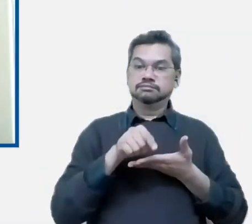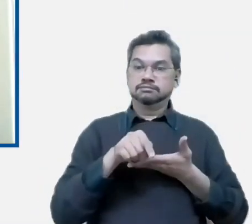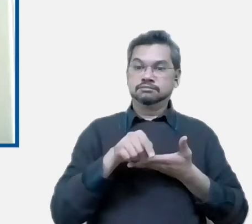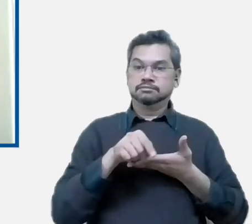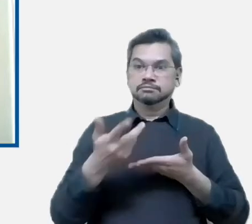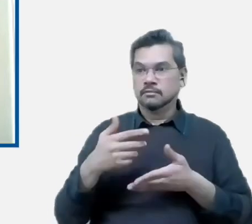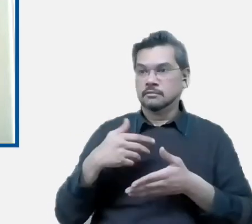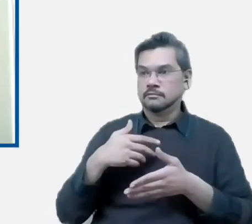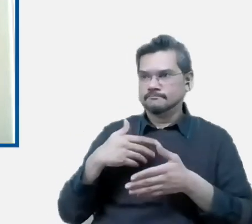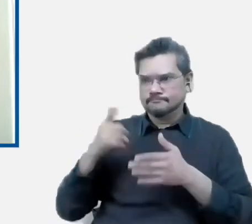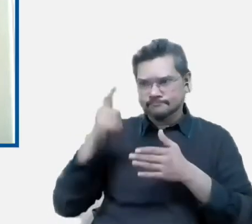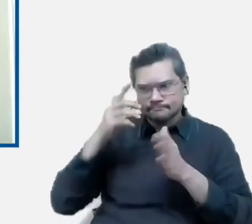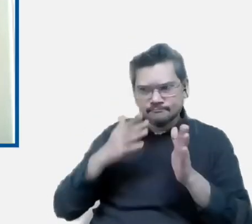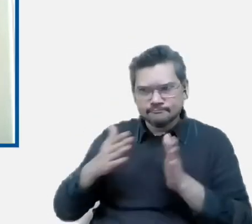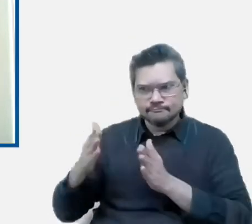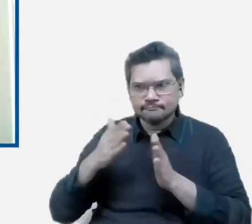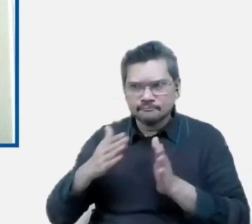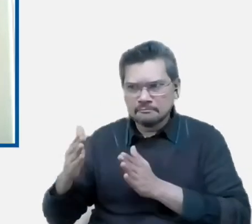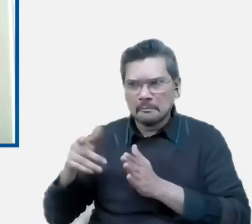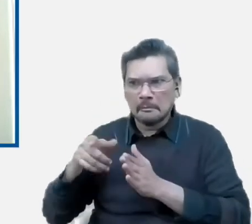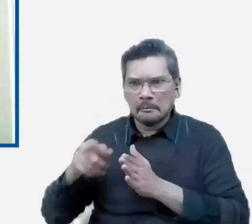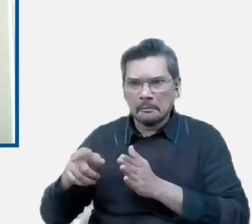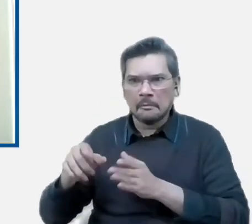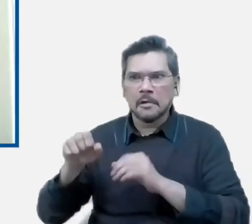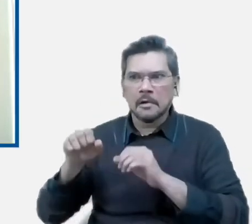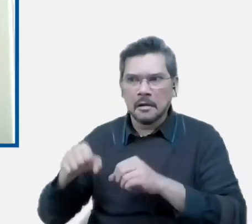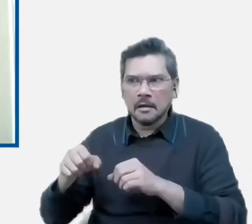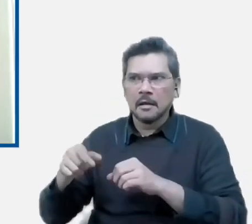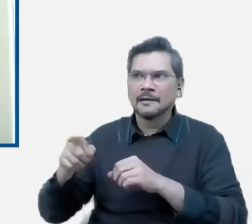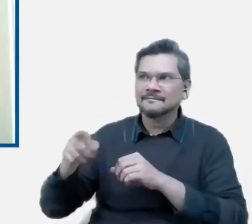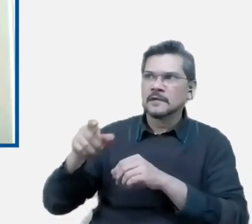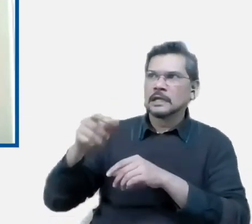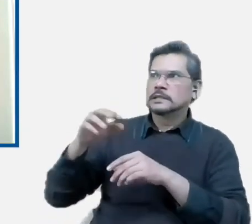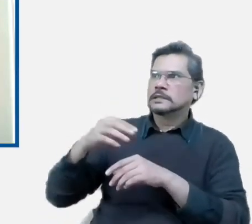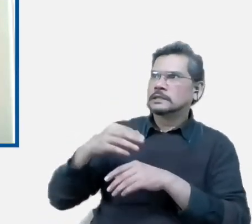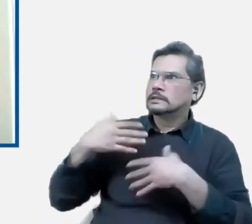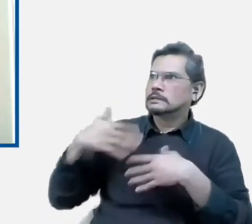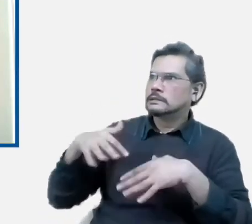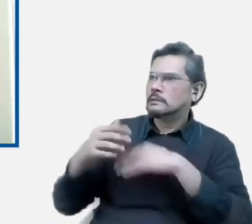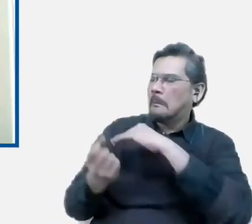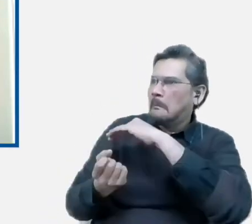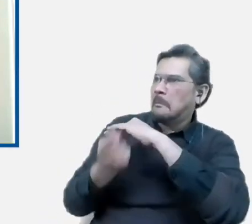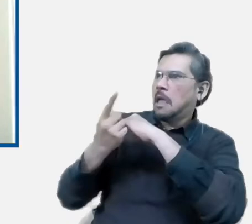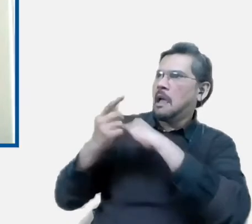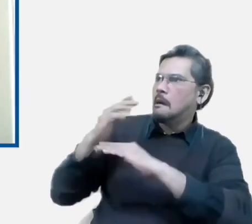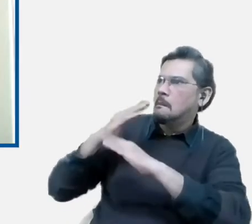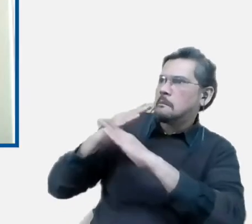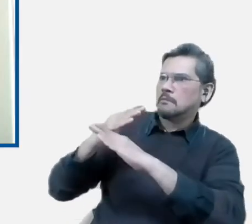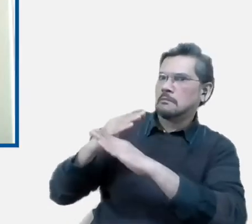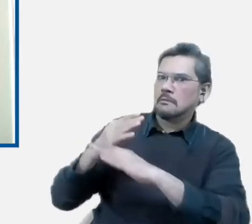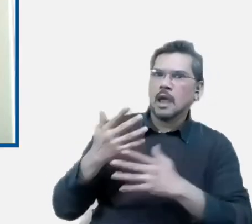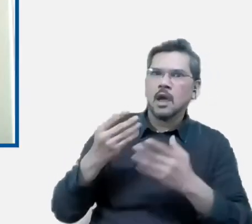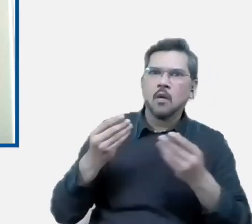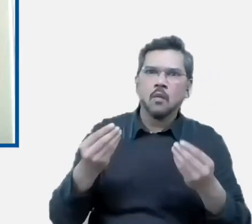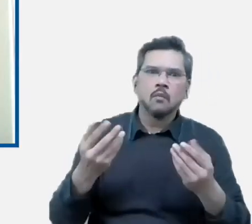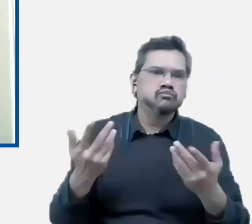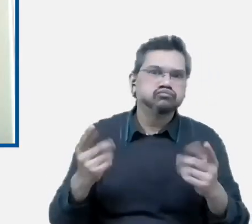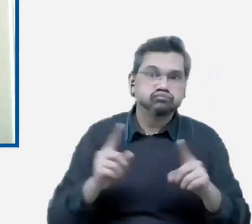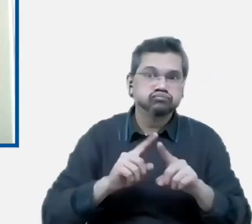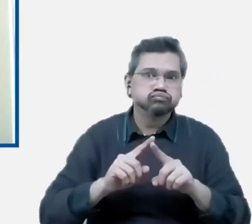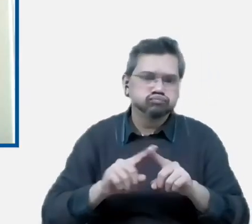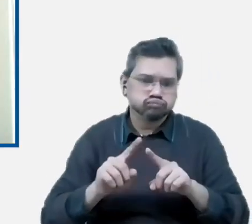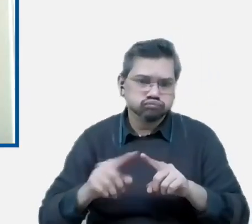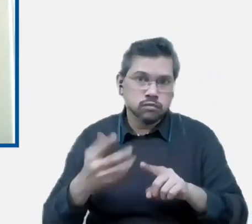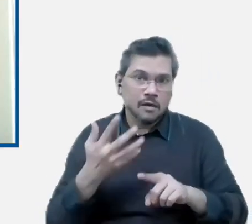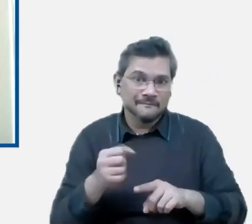order to be able to address disaster risk in the city? These are the questions which I've just